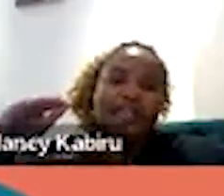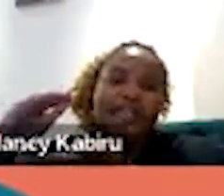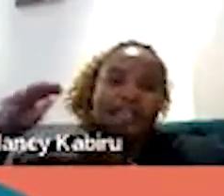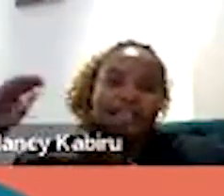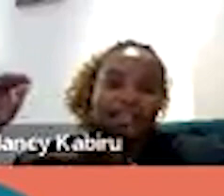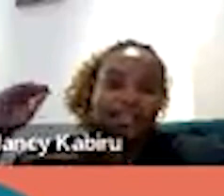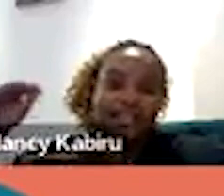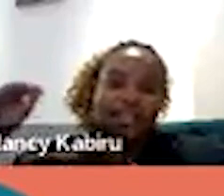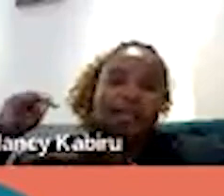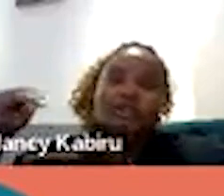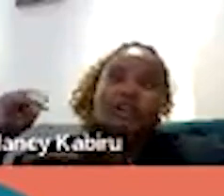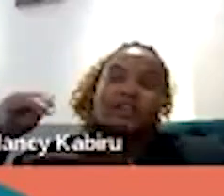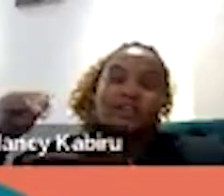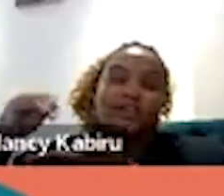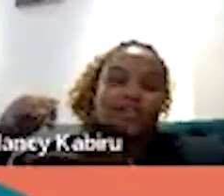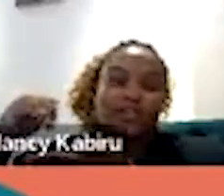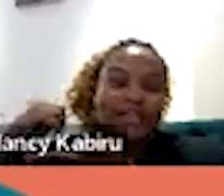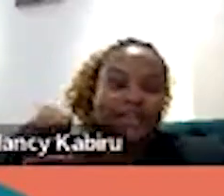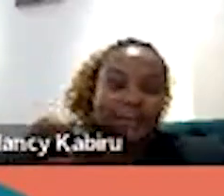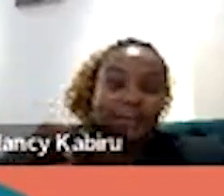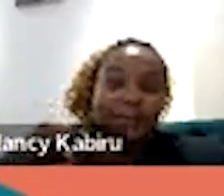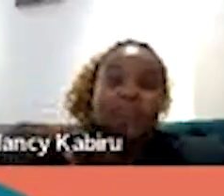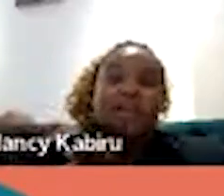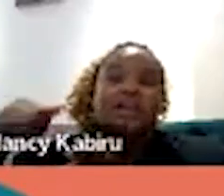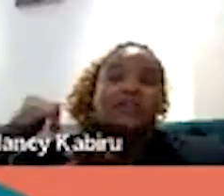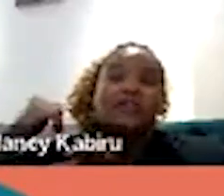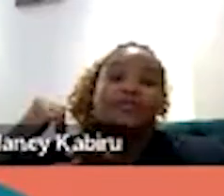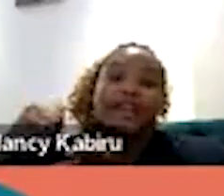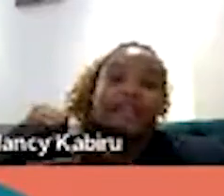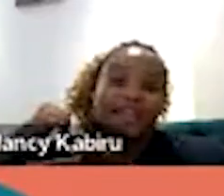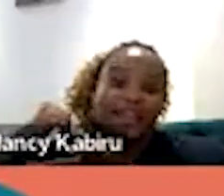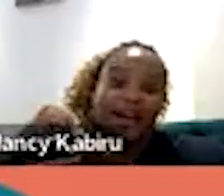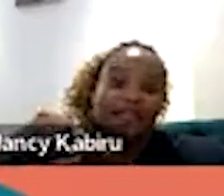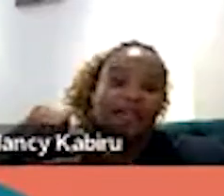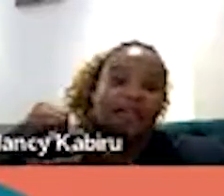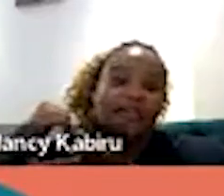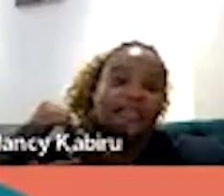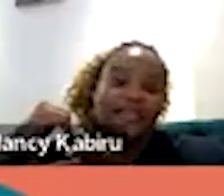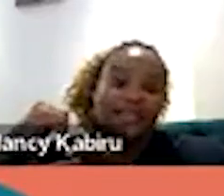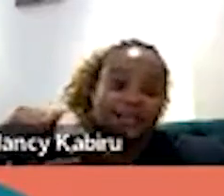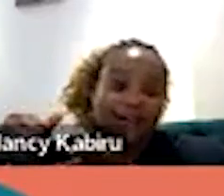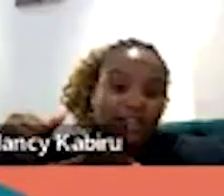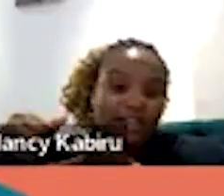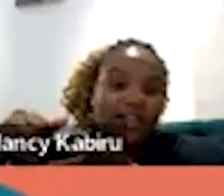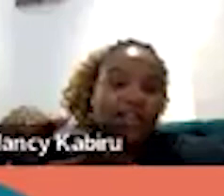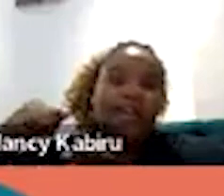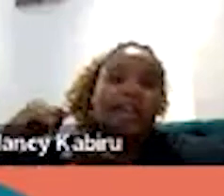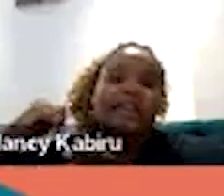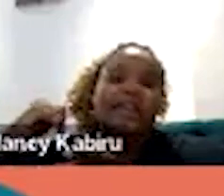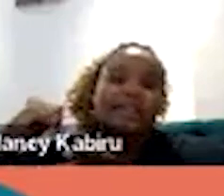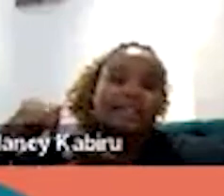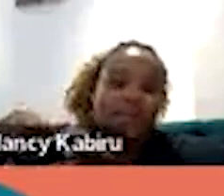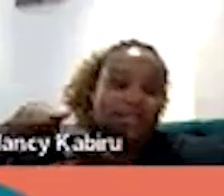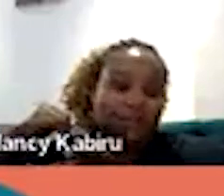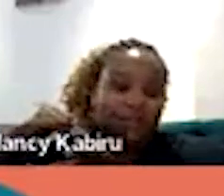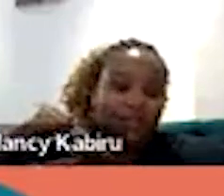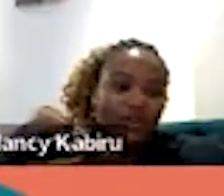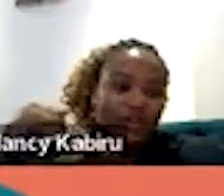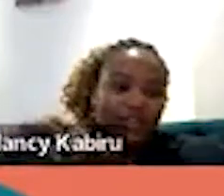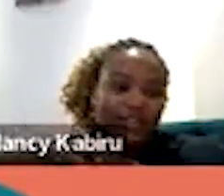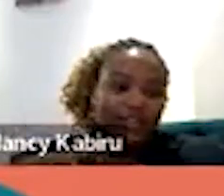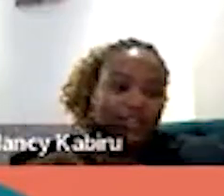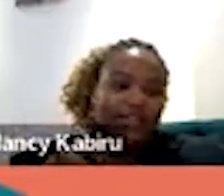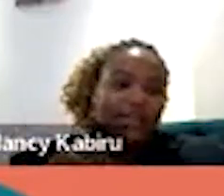we are looking at the stages and the mental health conditions that come about, you will find that they have a lot of dissatisfaction and they